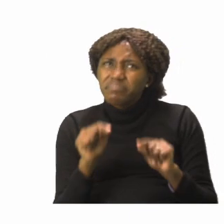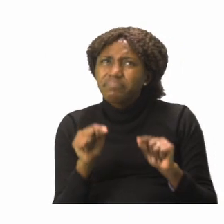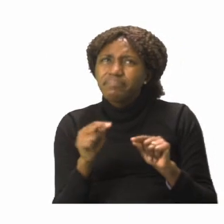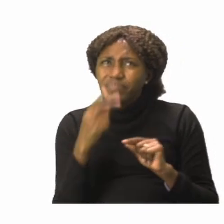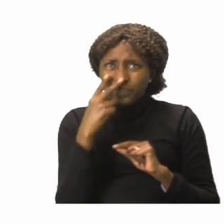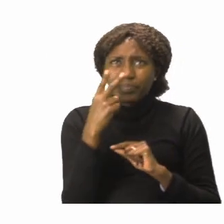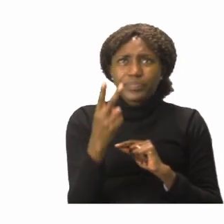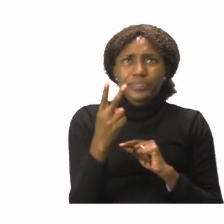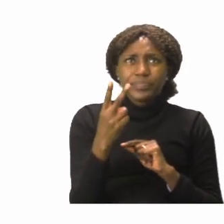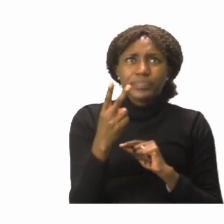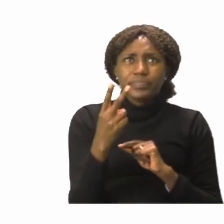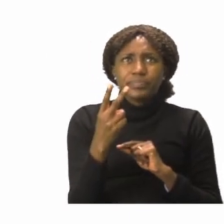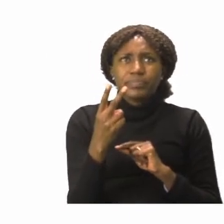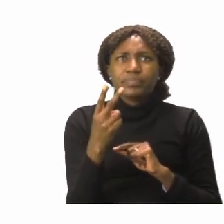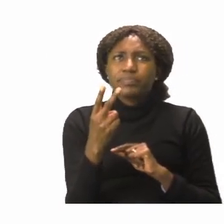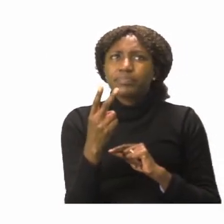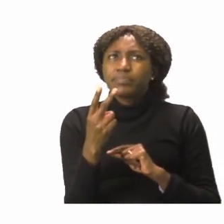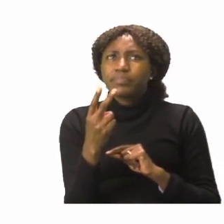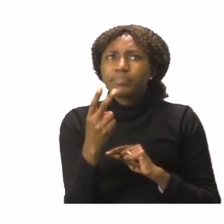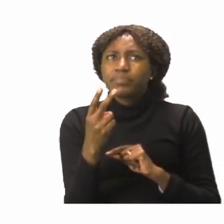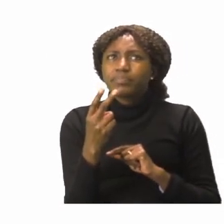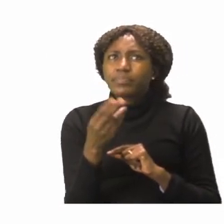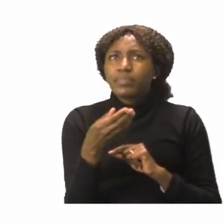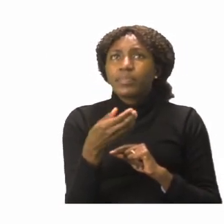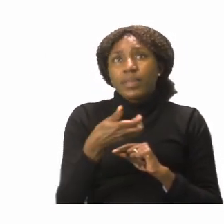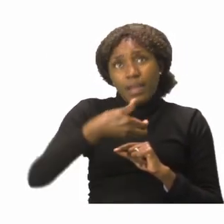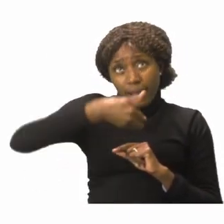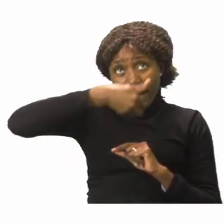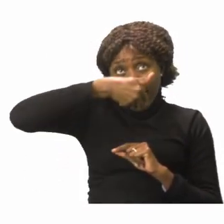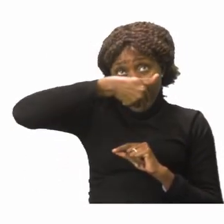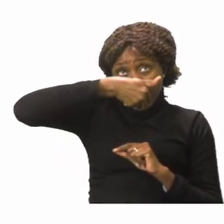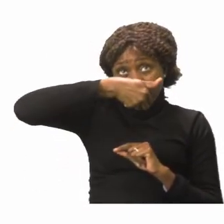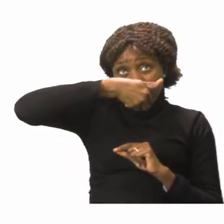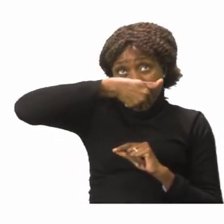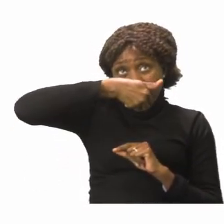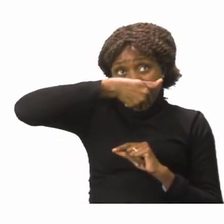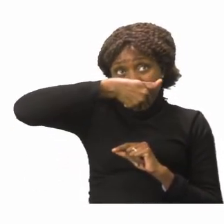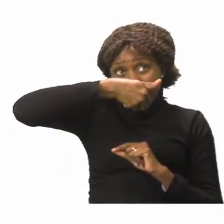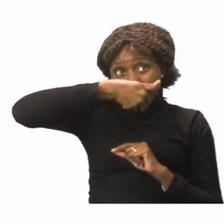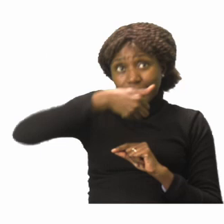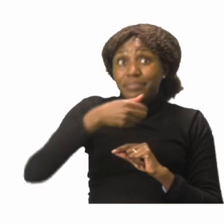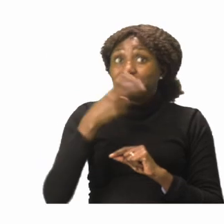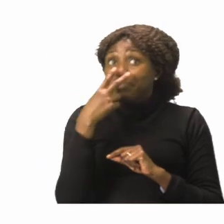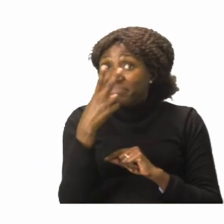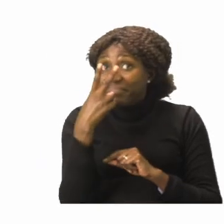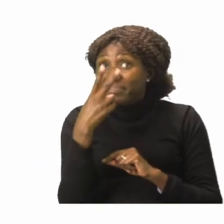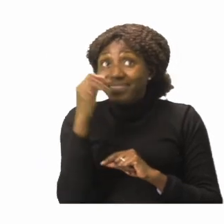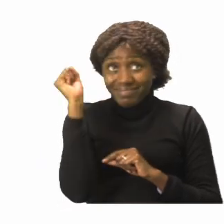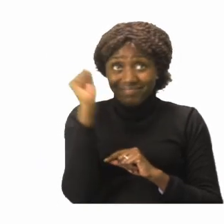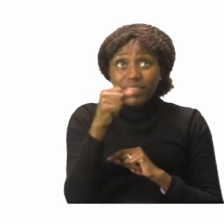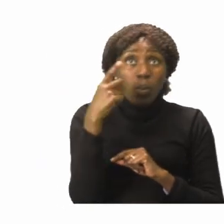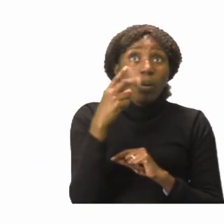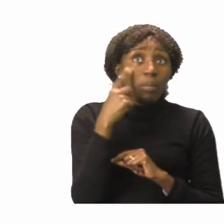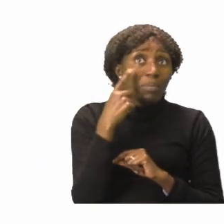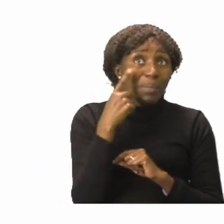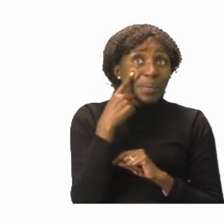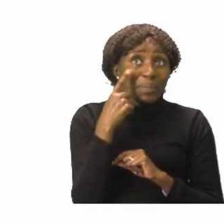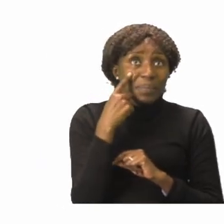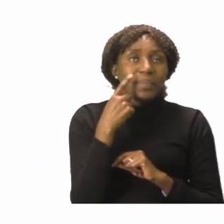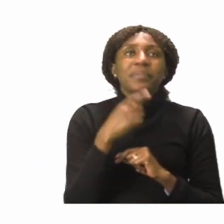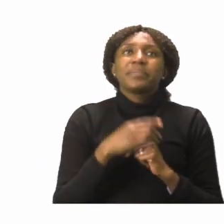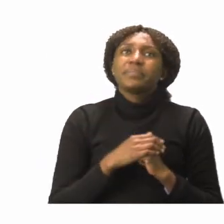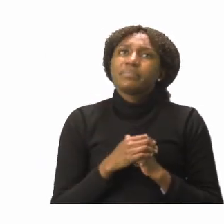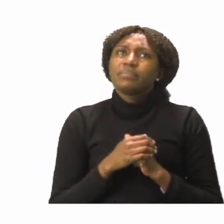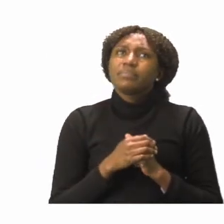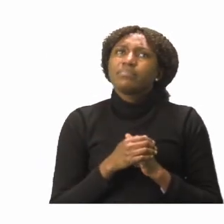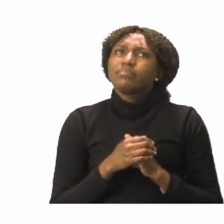slice of pizza? Yes, I can see it too. Now